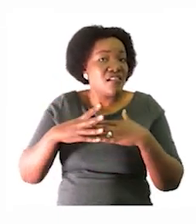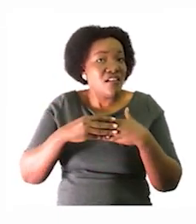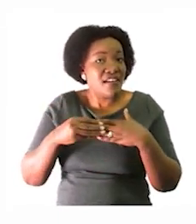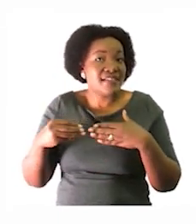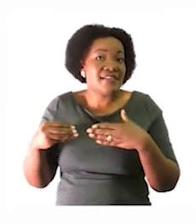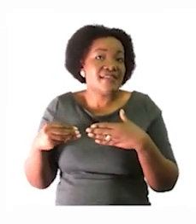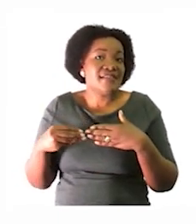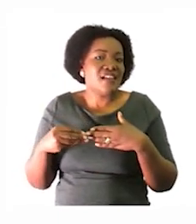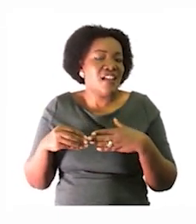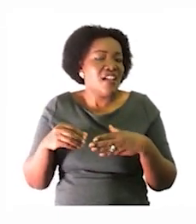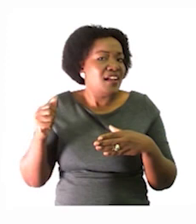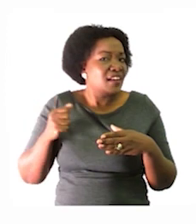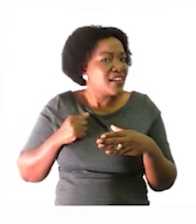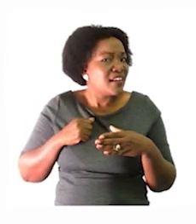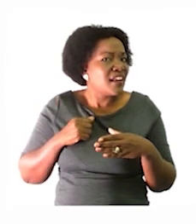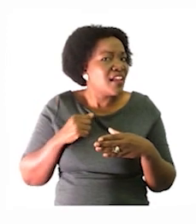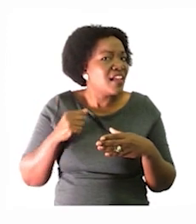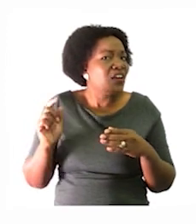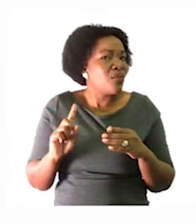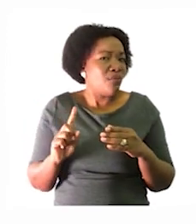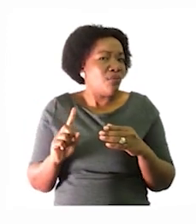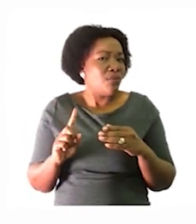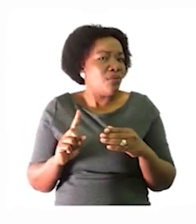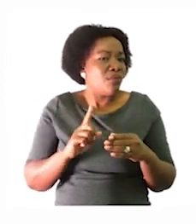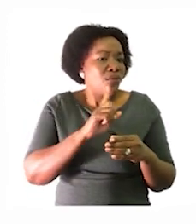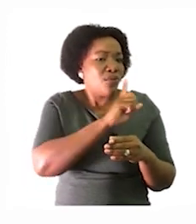And how much money does Dad have? He has